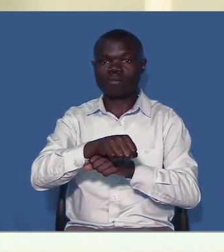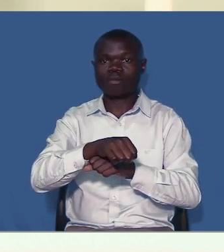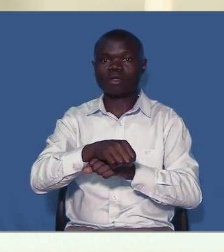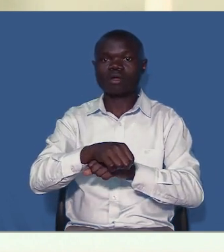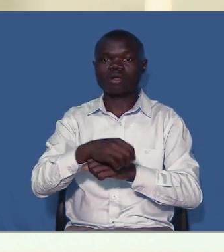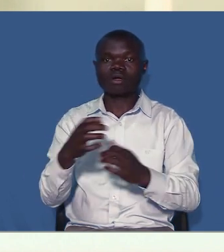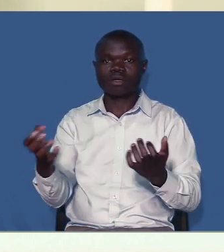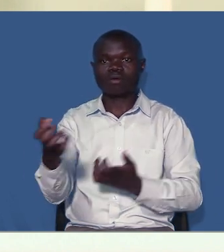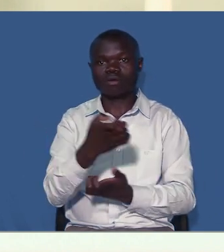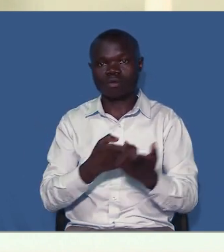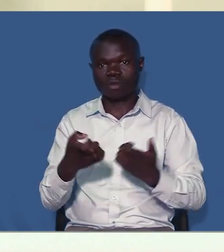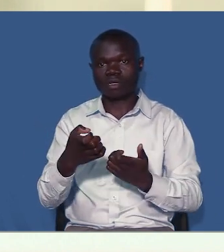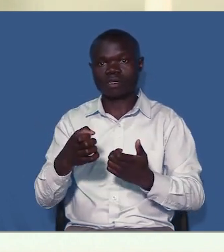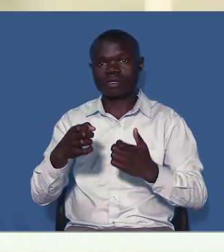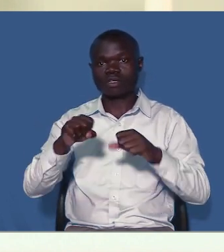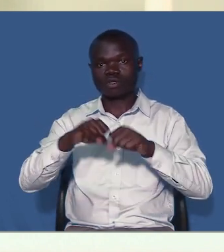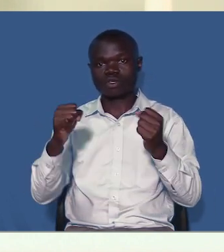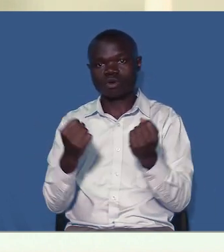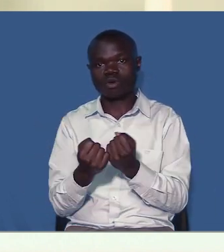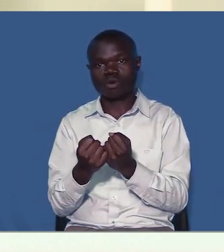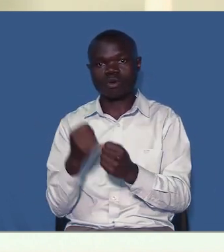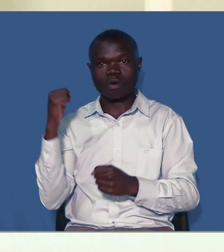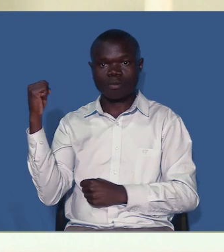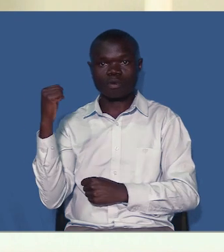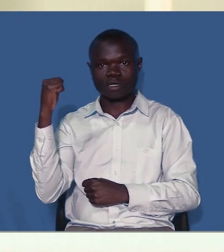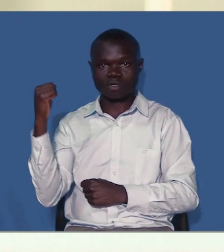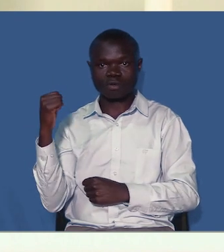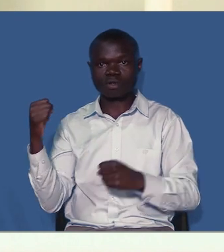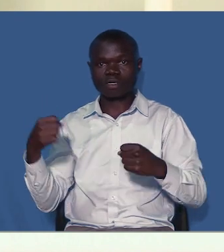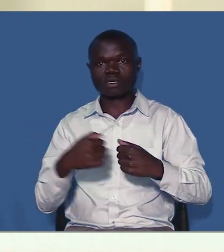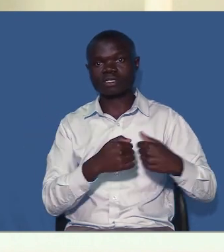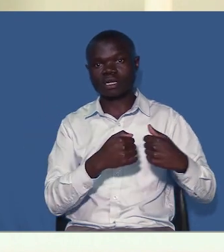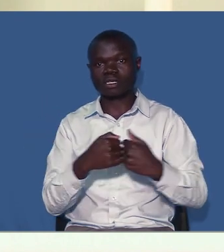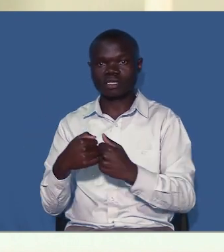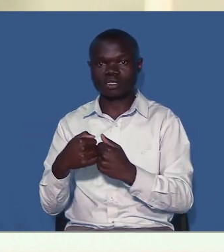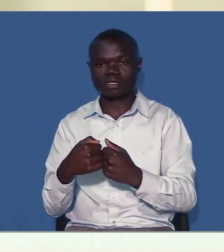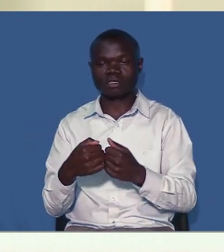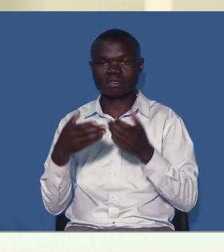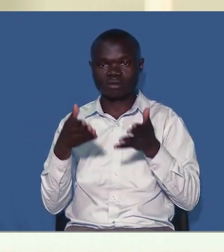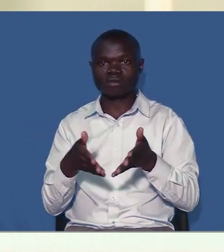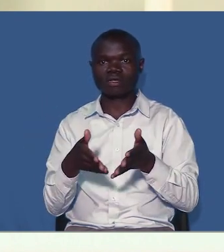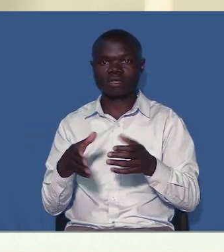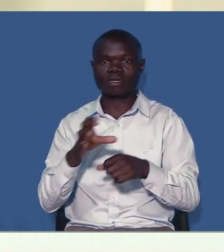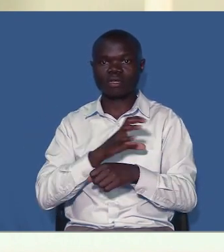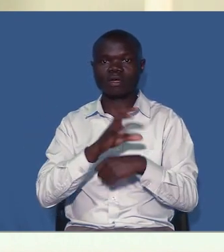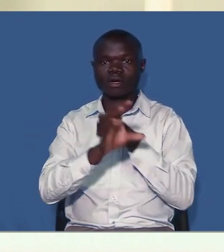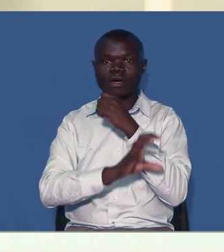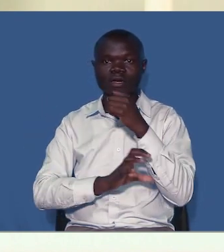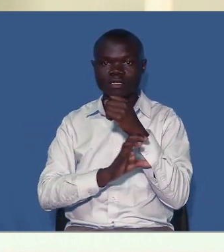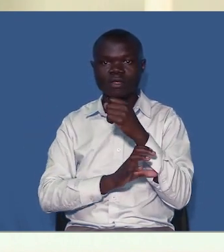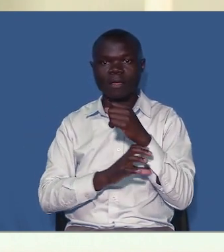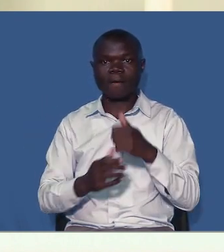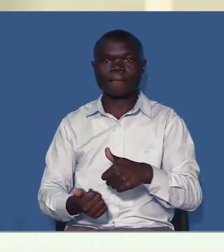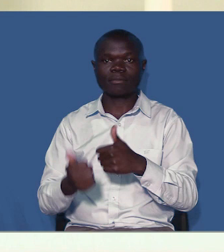the social challenges, the political challenges that we have in our present country. Baptism is